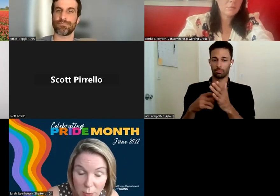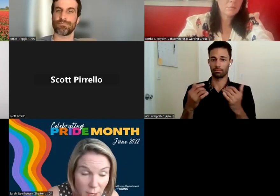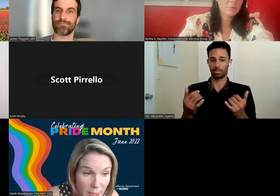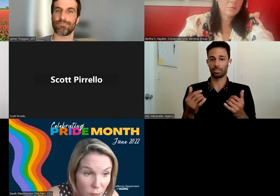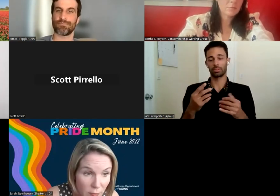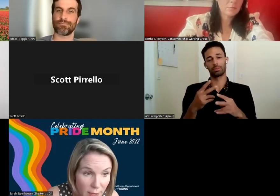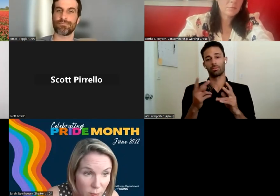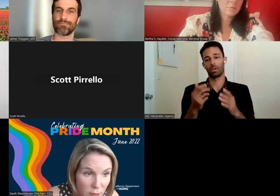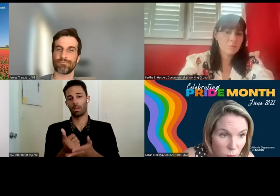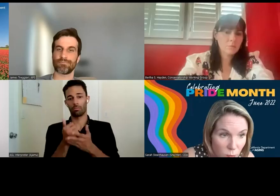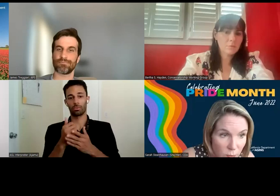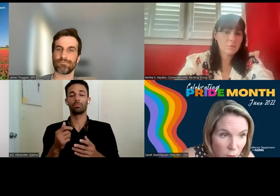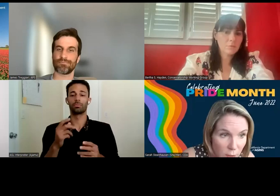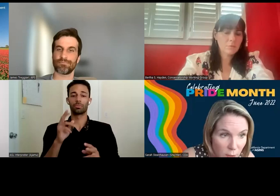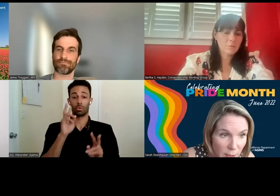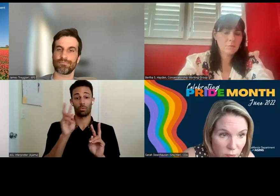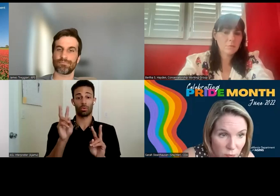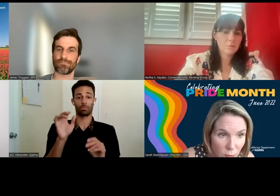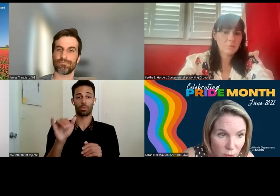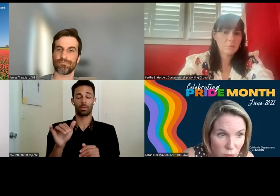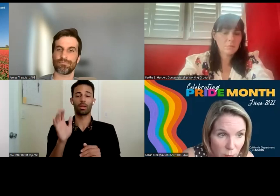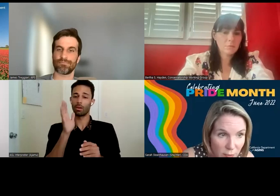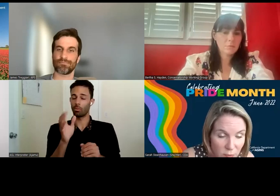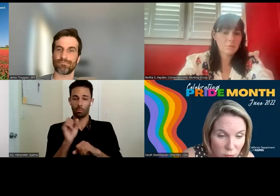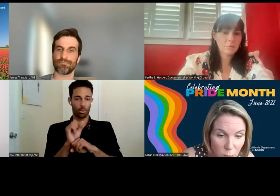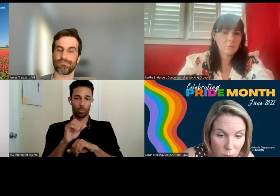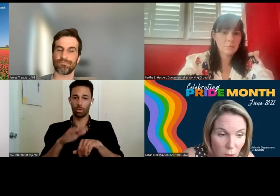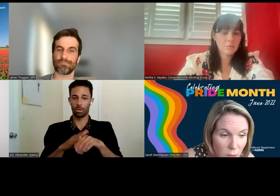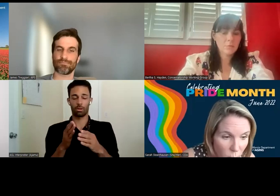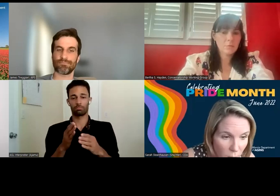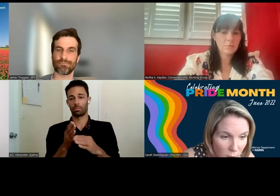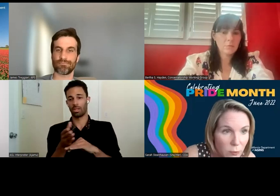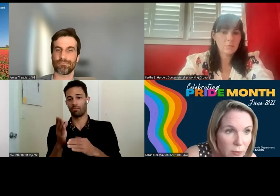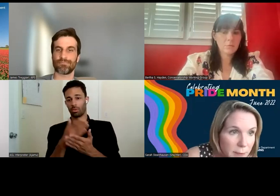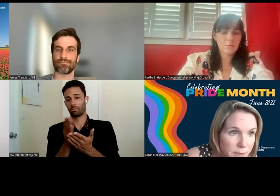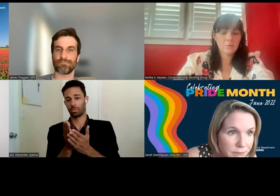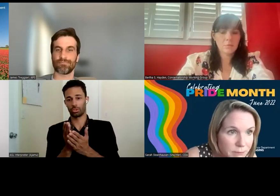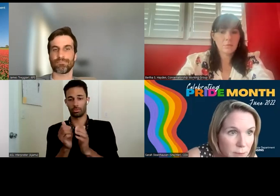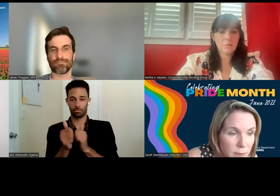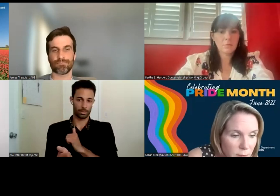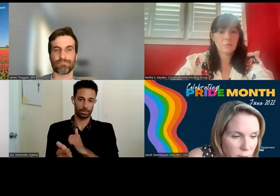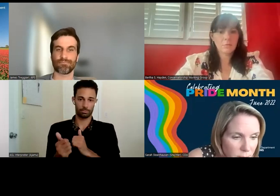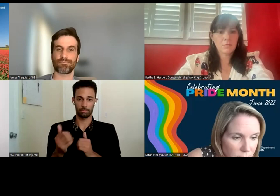just keep an eye out for that because we'll be working on that as soon as the budget's passed and assuming all goes well with that